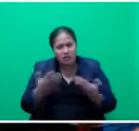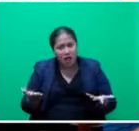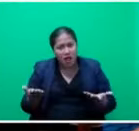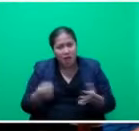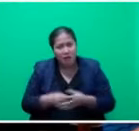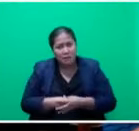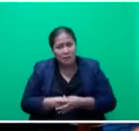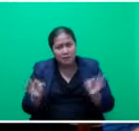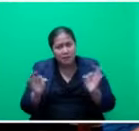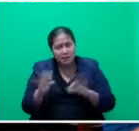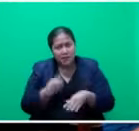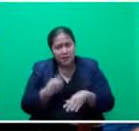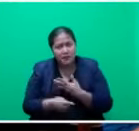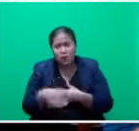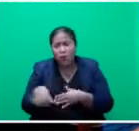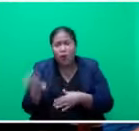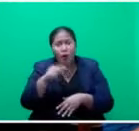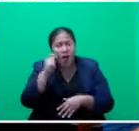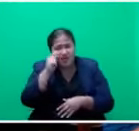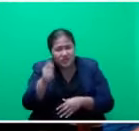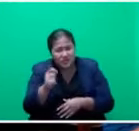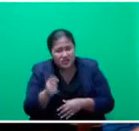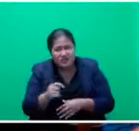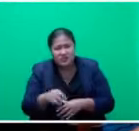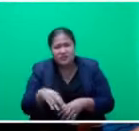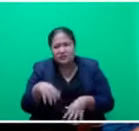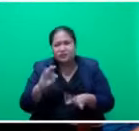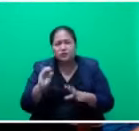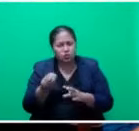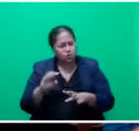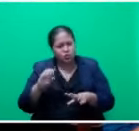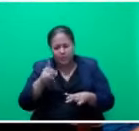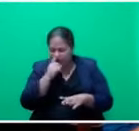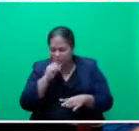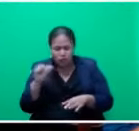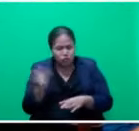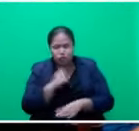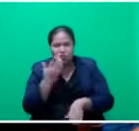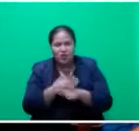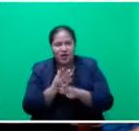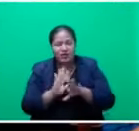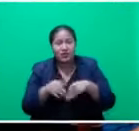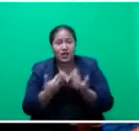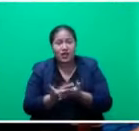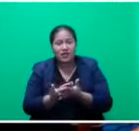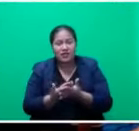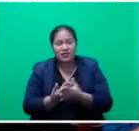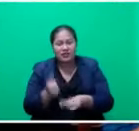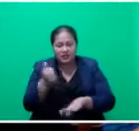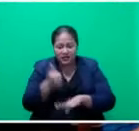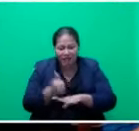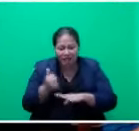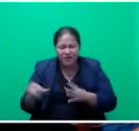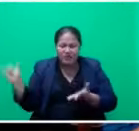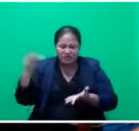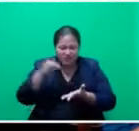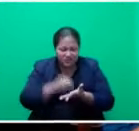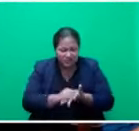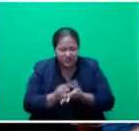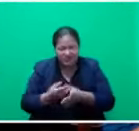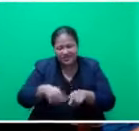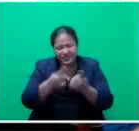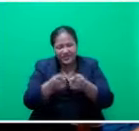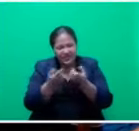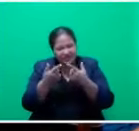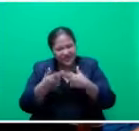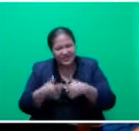Fiji's tourism competitor countries, people are working together. The governments, the hoteliers, the airlines, the tour operators, they're all